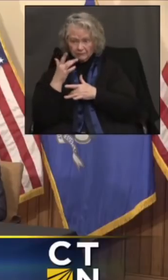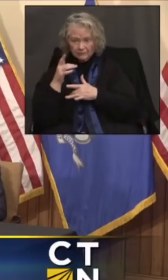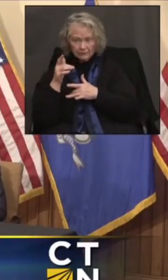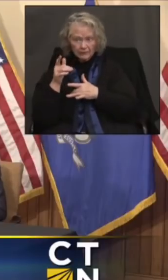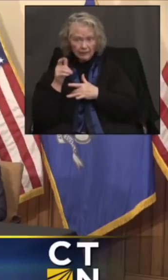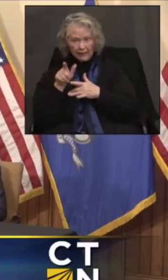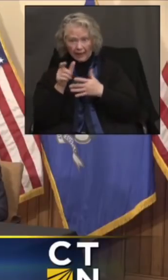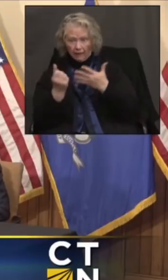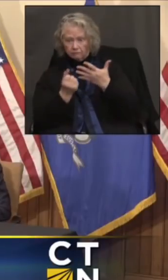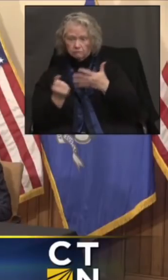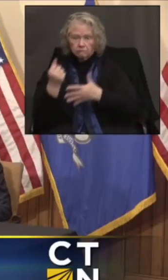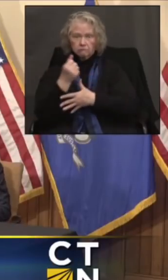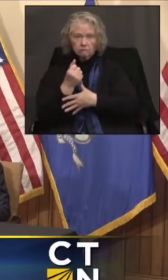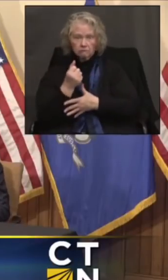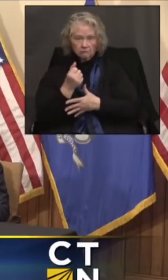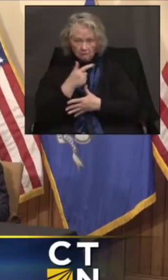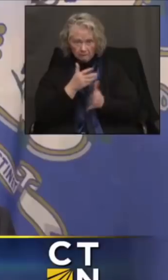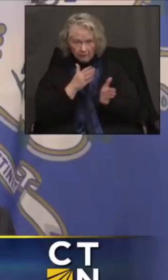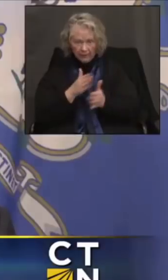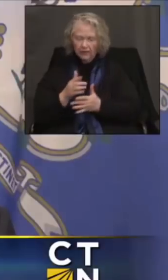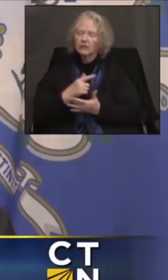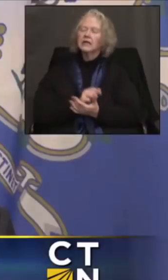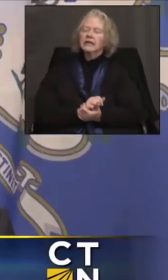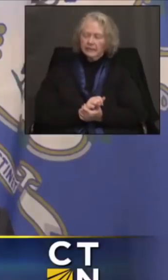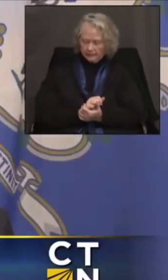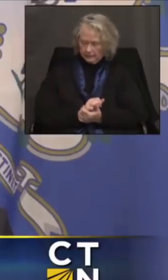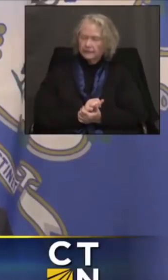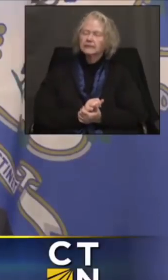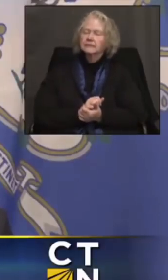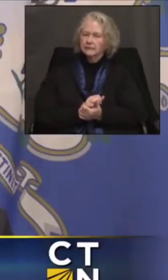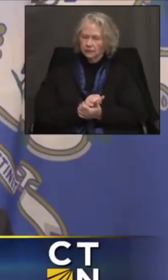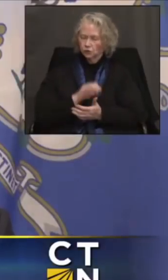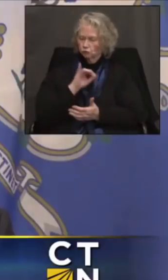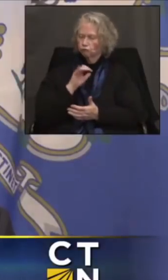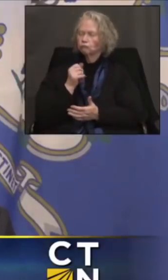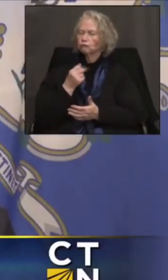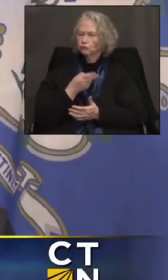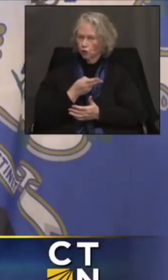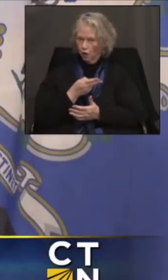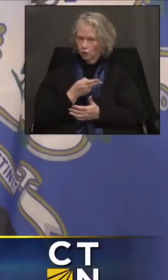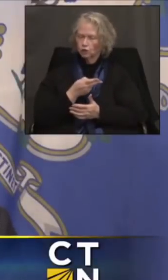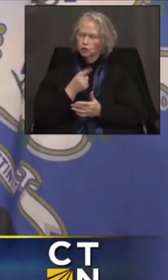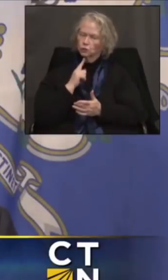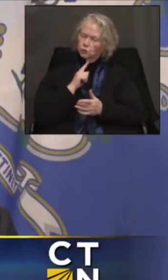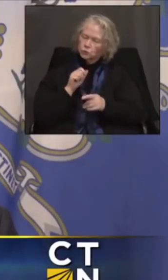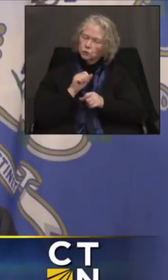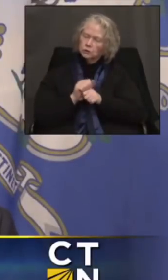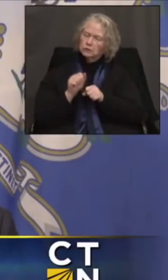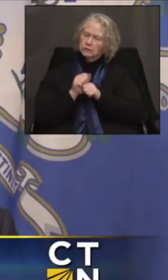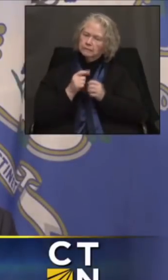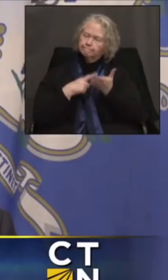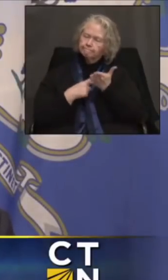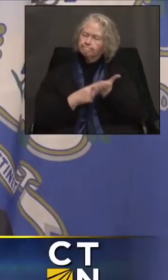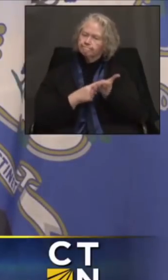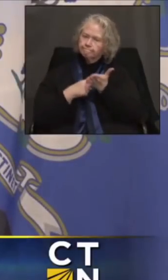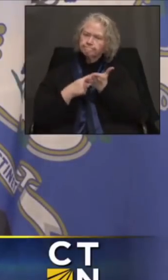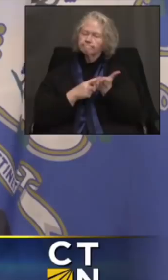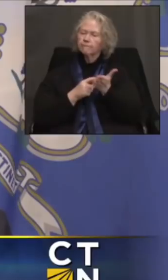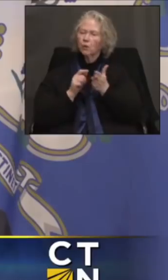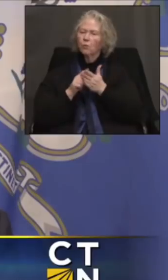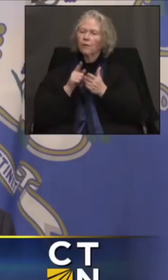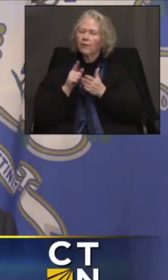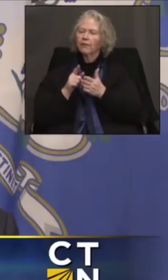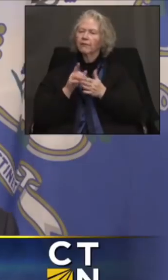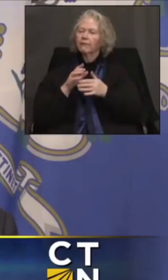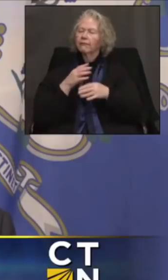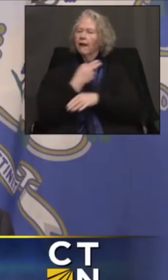if anything was in the works. Things are in the works. Josh has had exhaustive conversations with our hospital